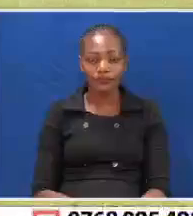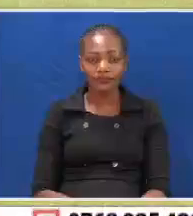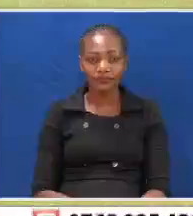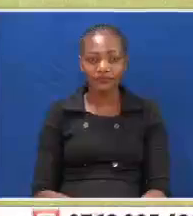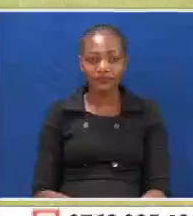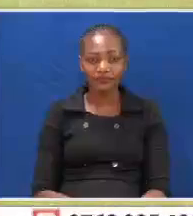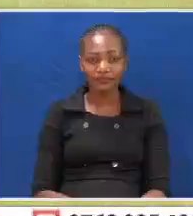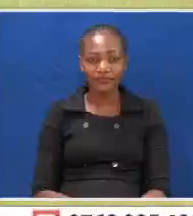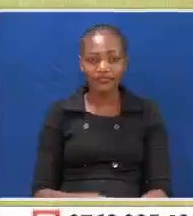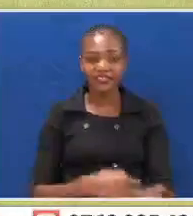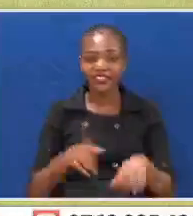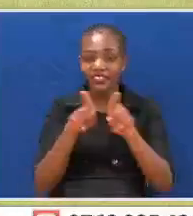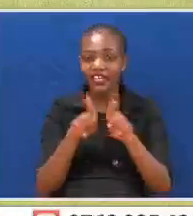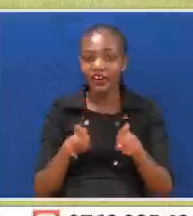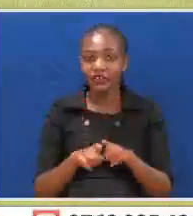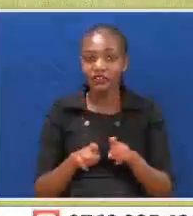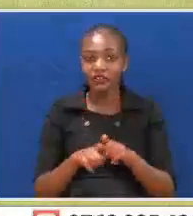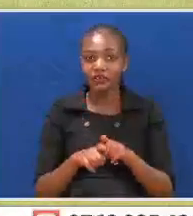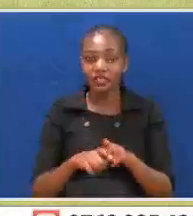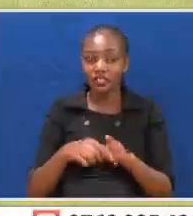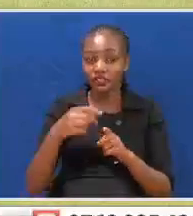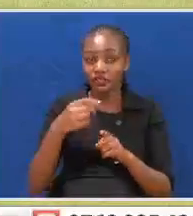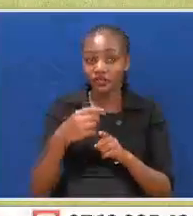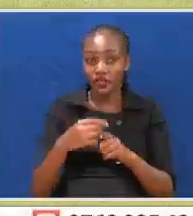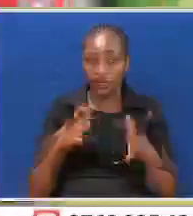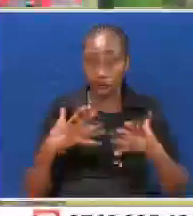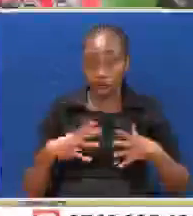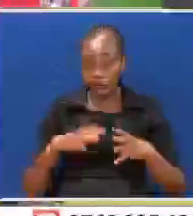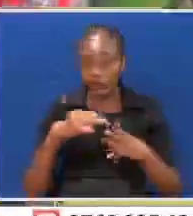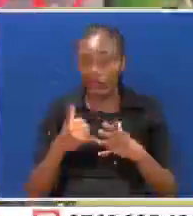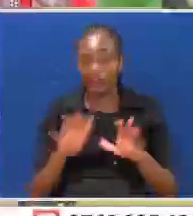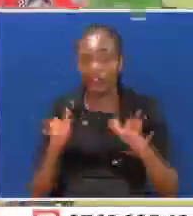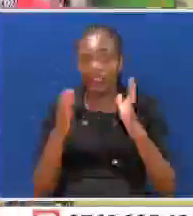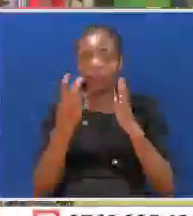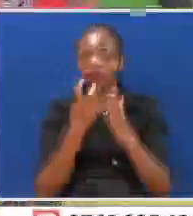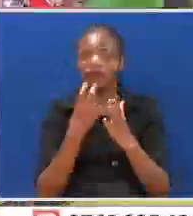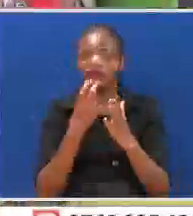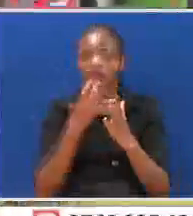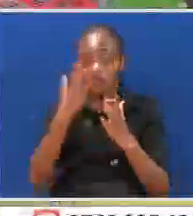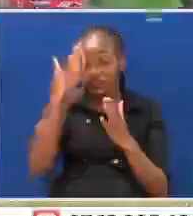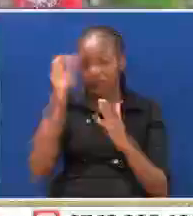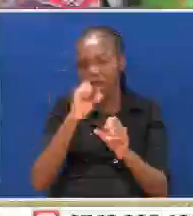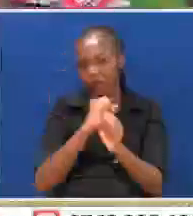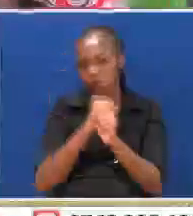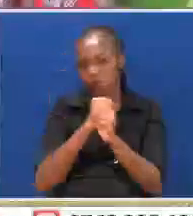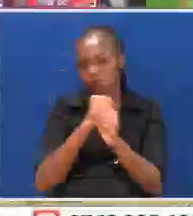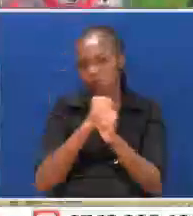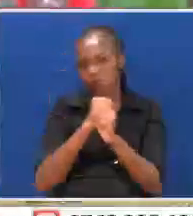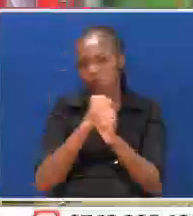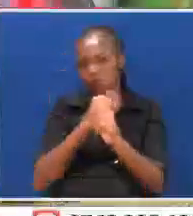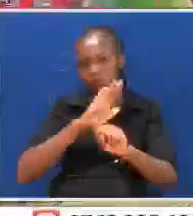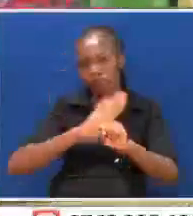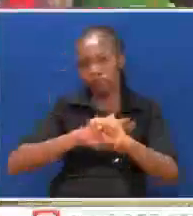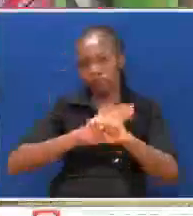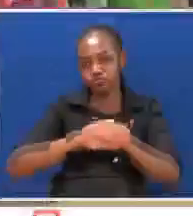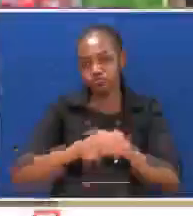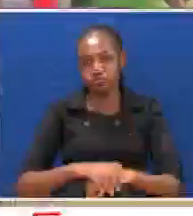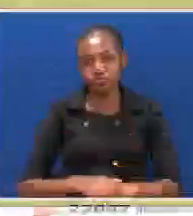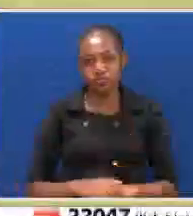Up to 210 Mashujaas were feted on Tuesday for their exemplary efforts in this year's Mashujaas